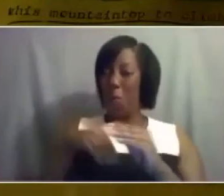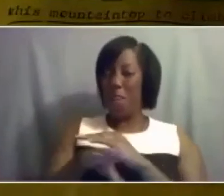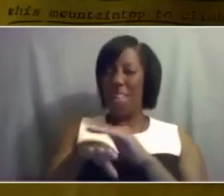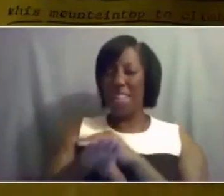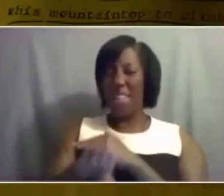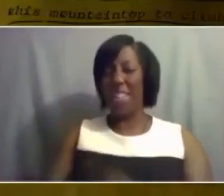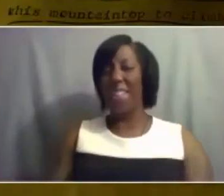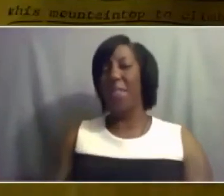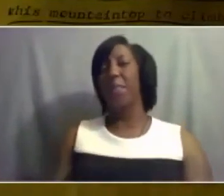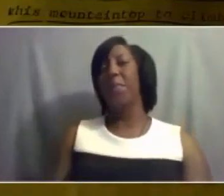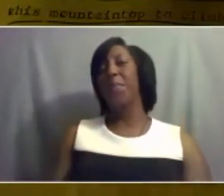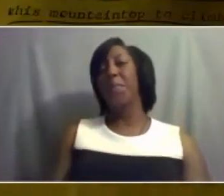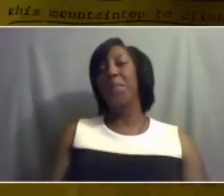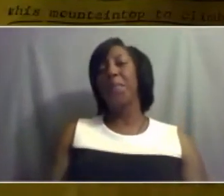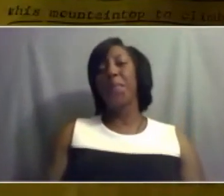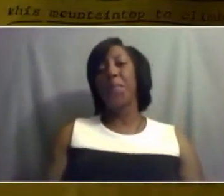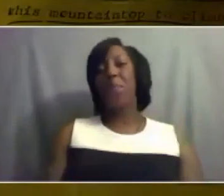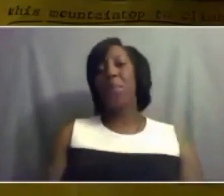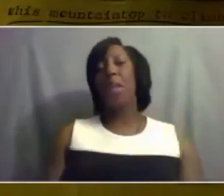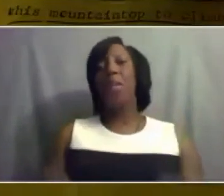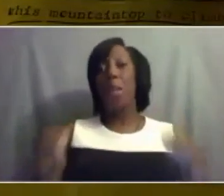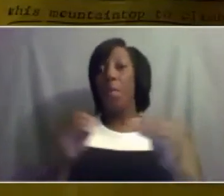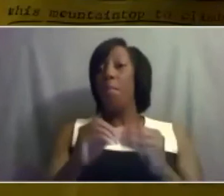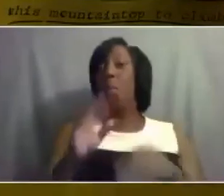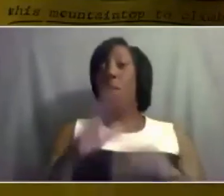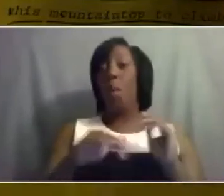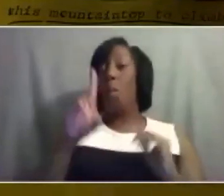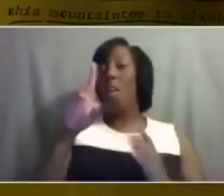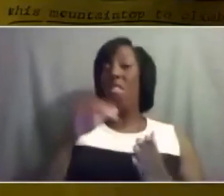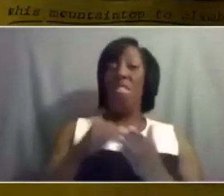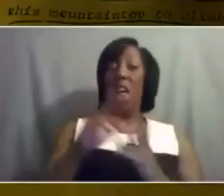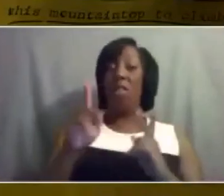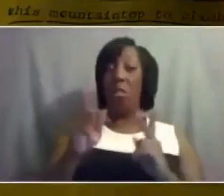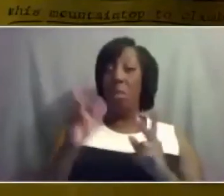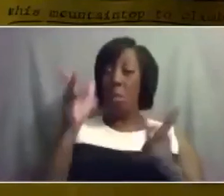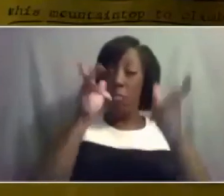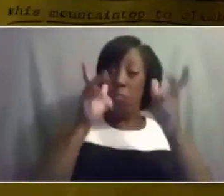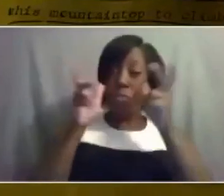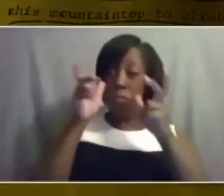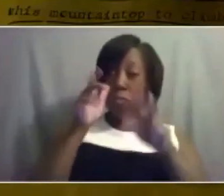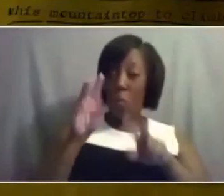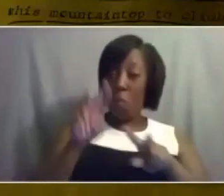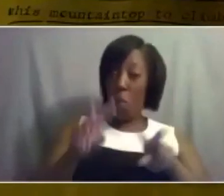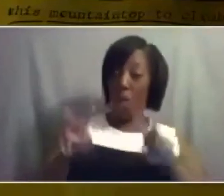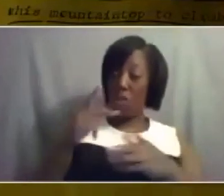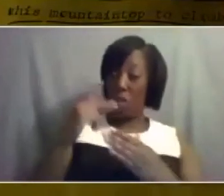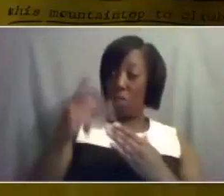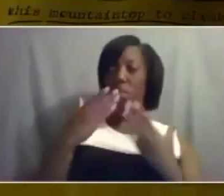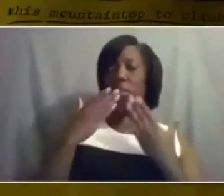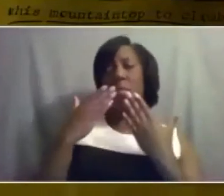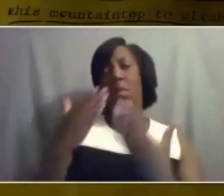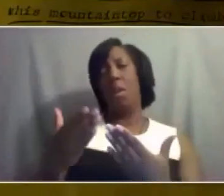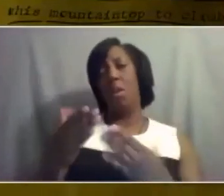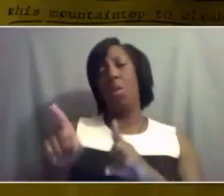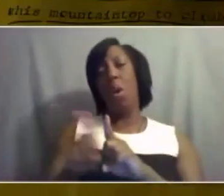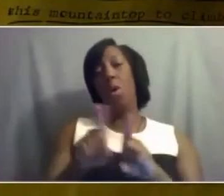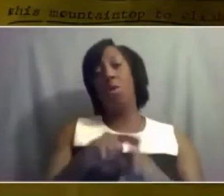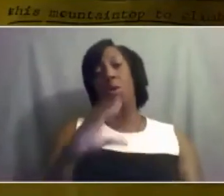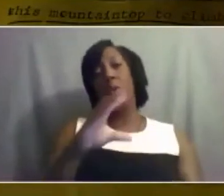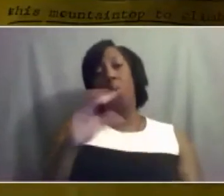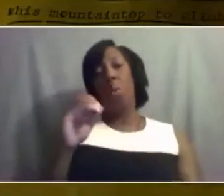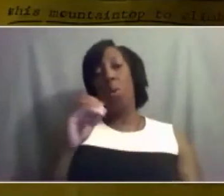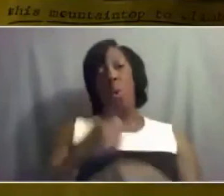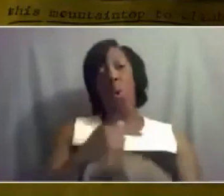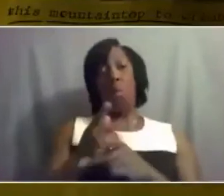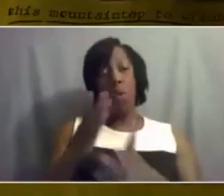And there's more than 1,000 people that watch this program, so it's wonderful. I want to also give a special thanks to the co-producers who helped